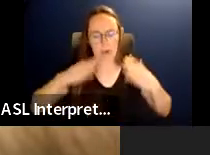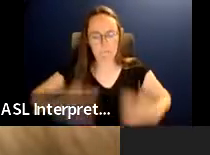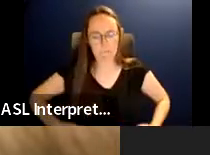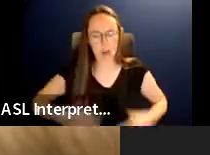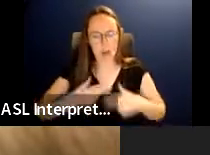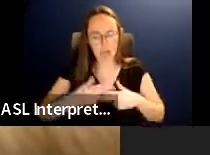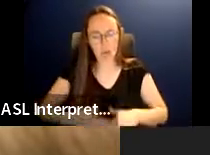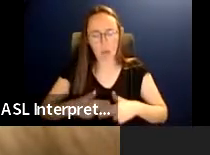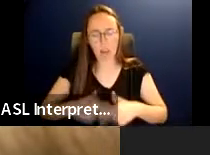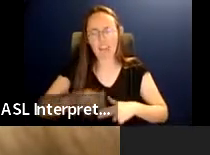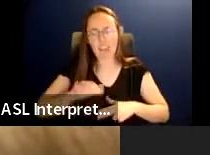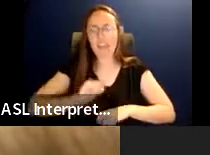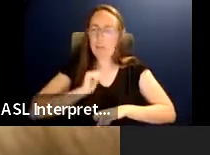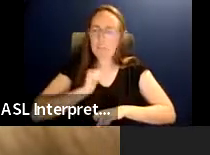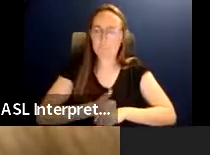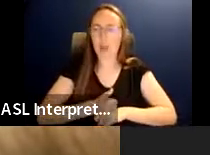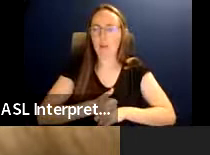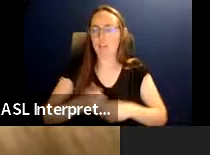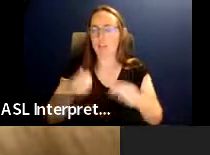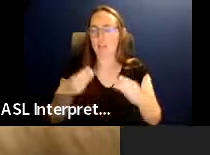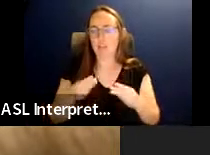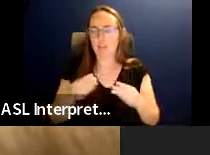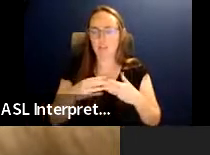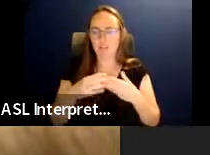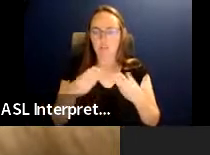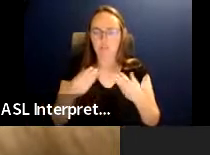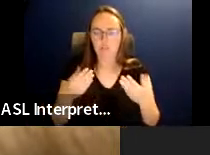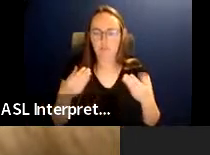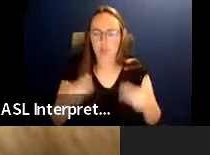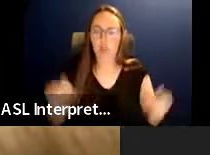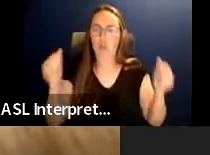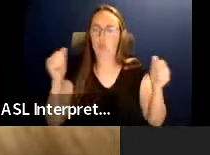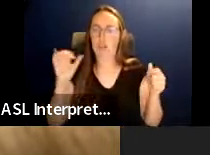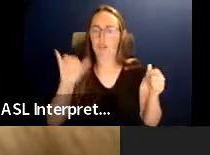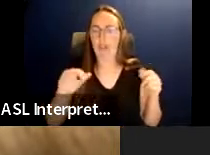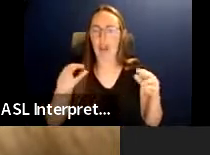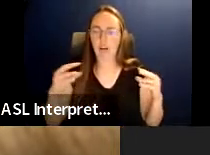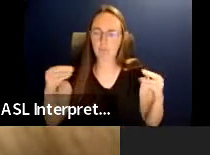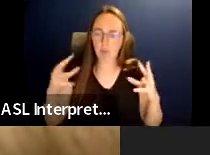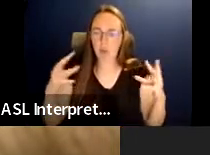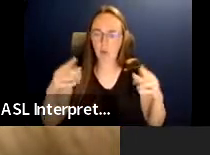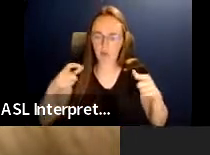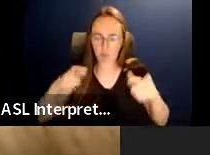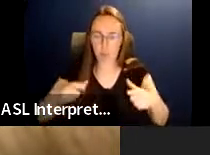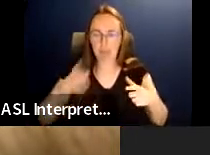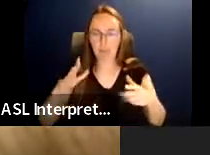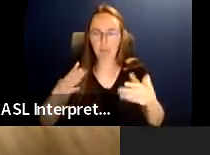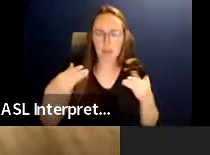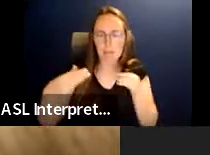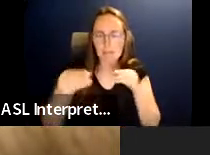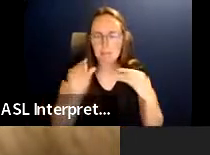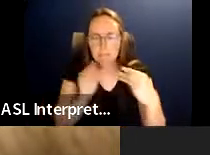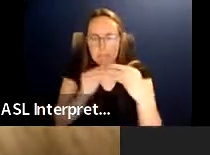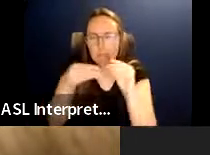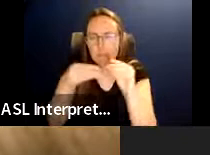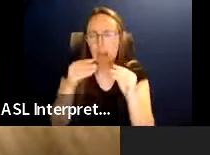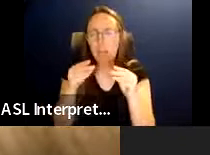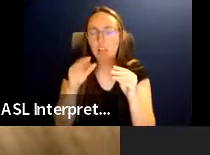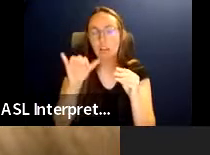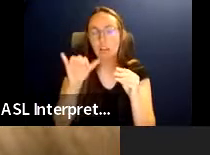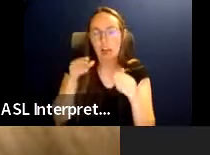the microwavable plates will bend and flex, and that slides between our thighs. And so